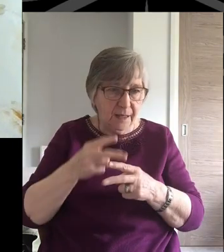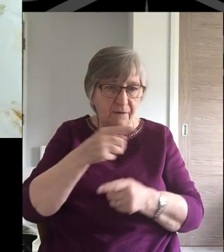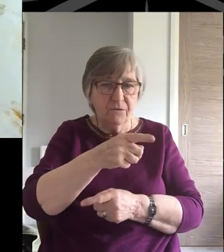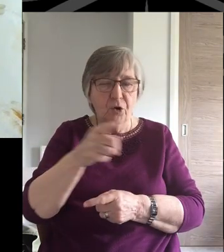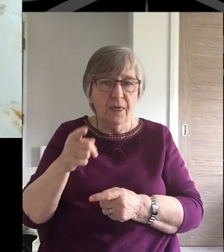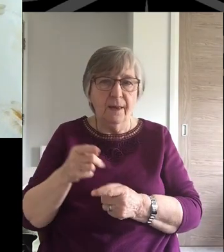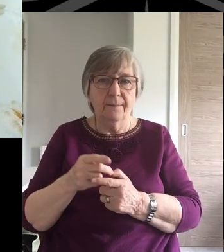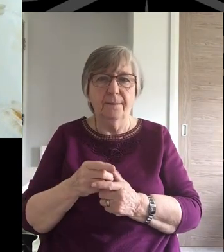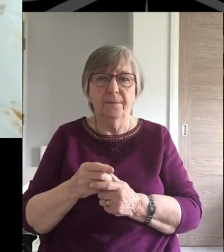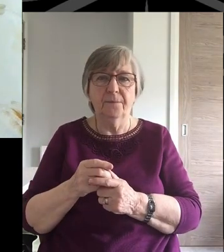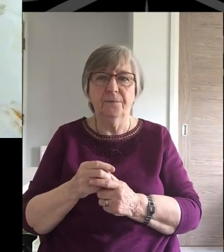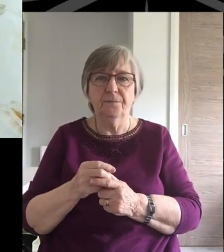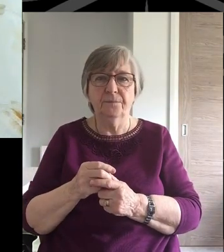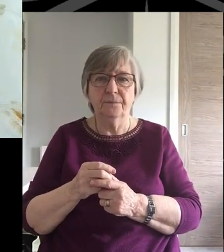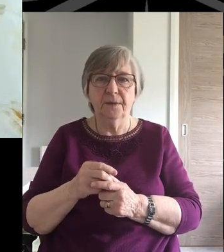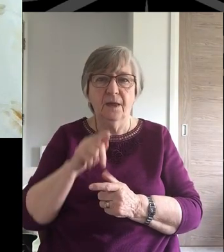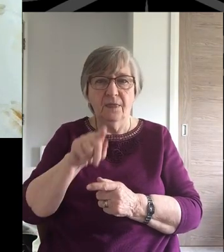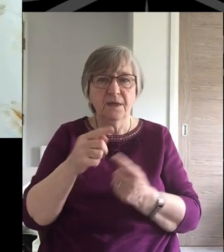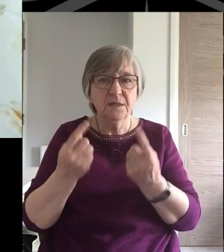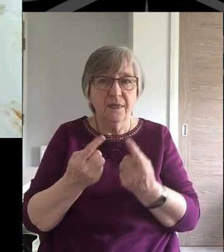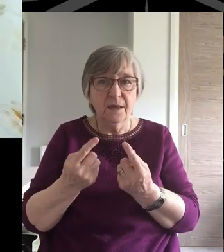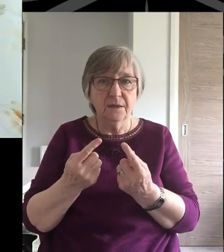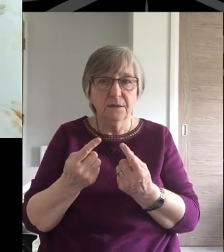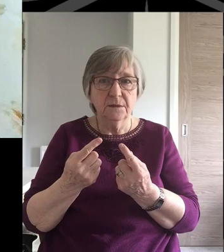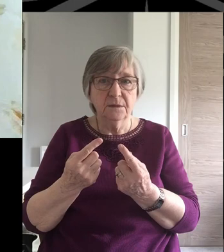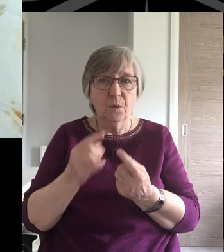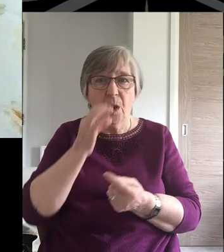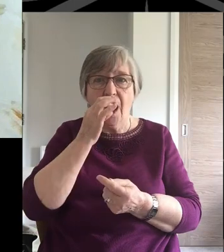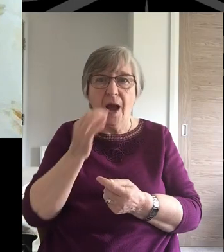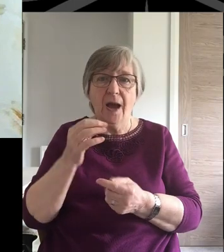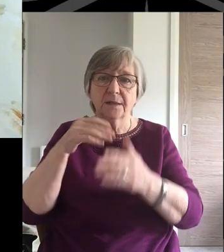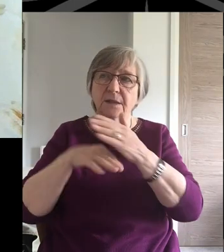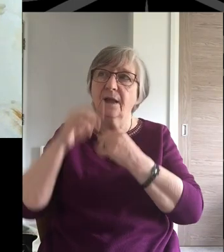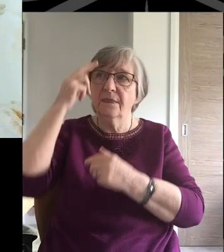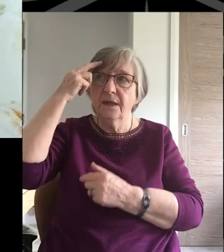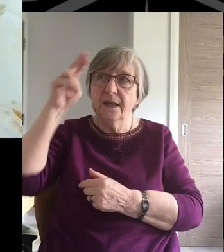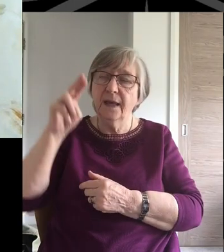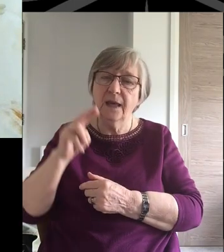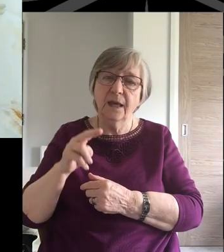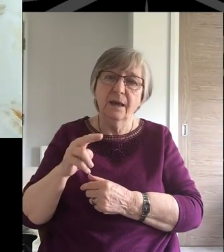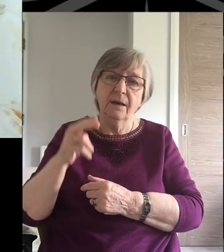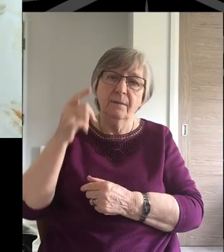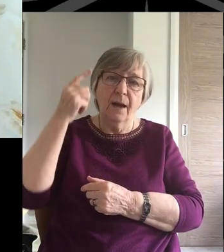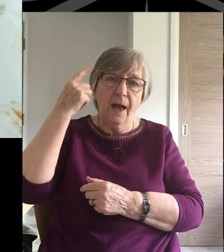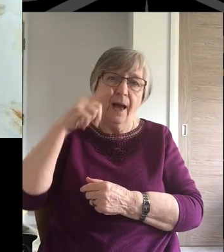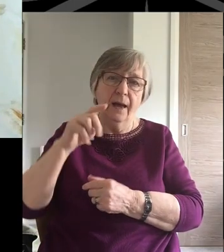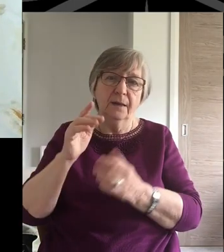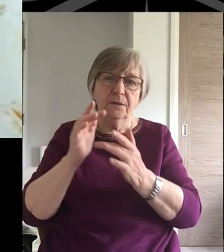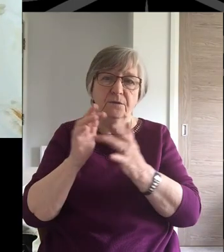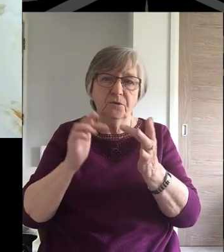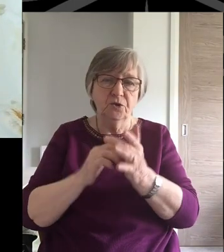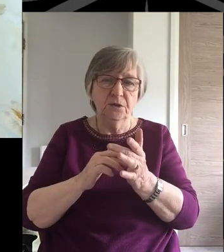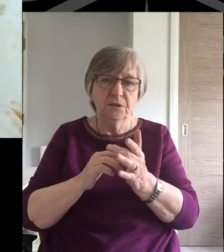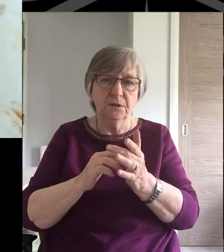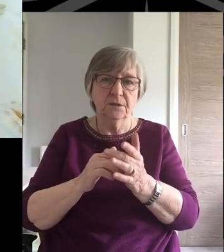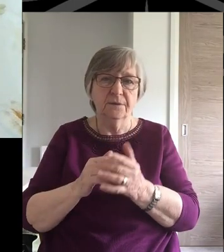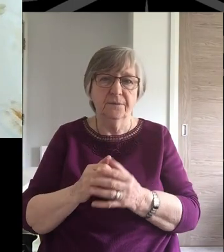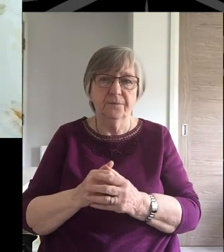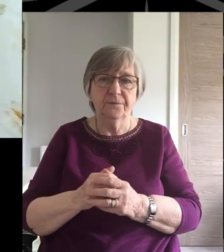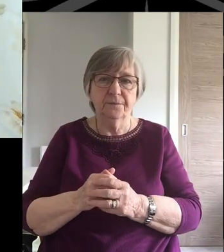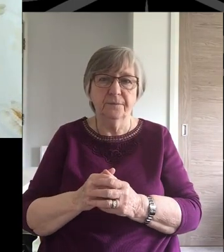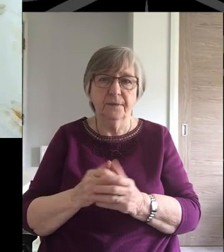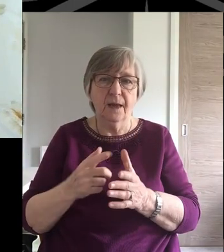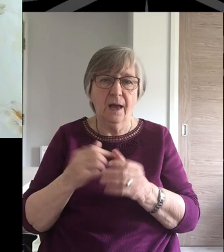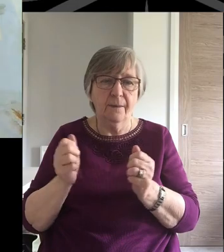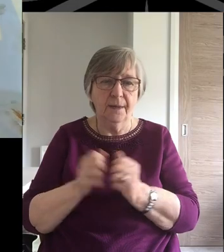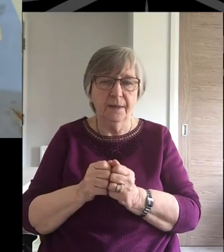them. These things we would ask in the name and for the sake of your Son, Jesus Christ.